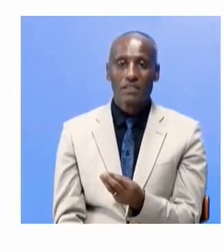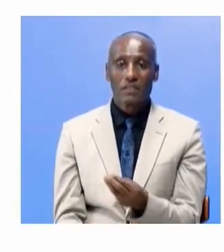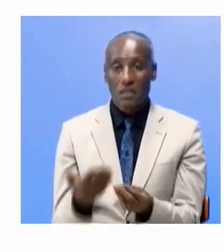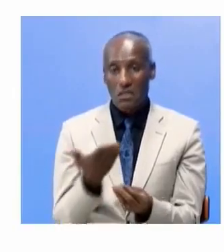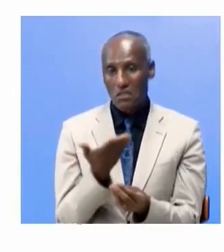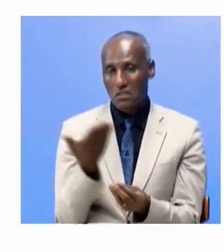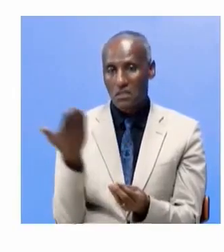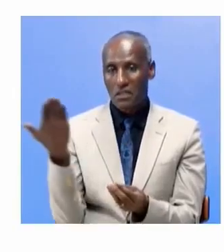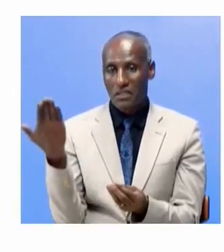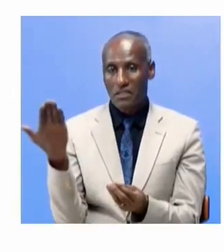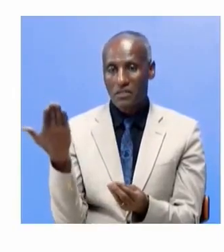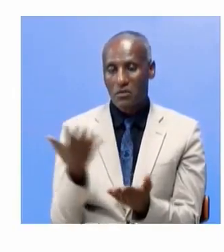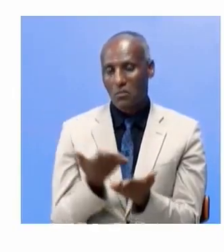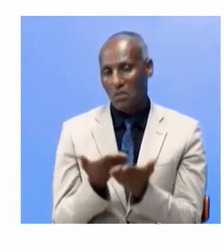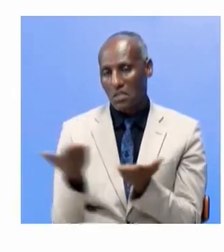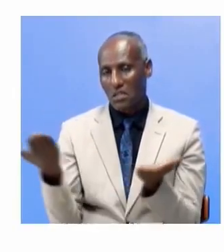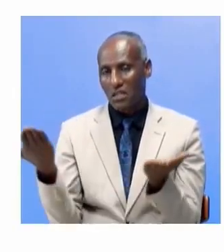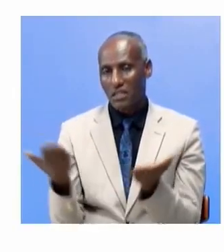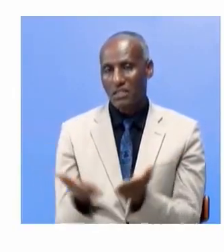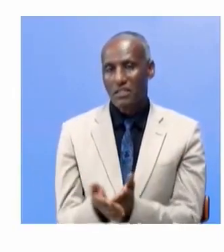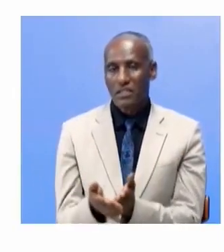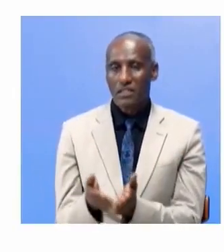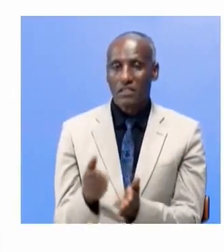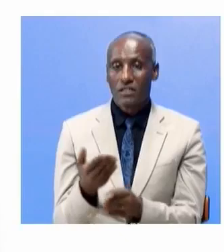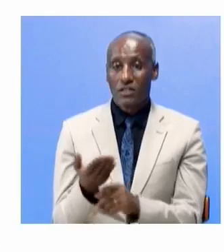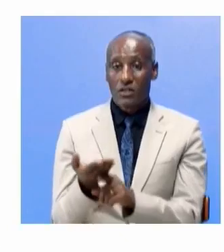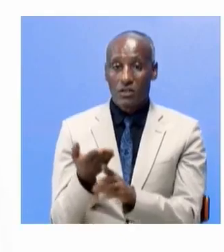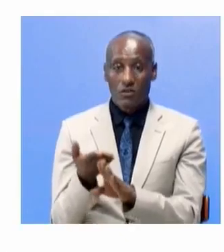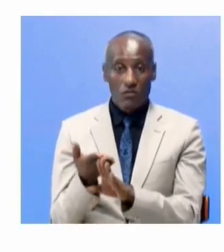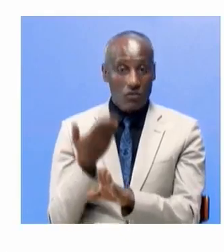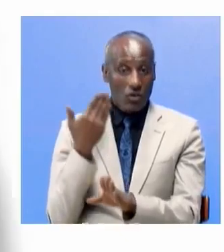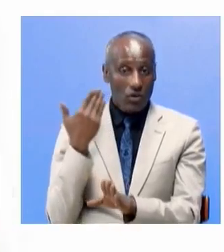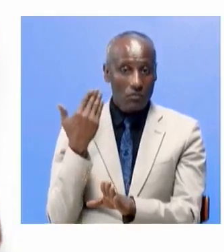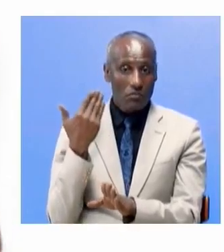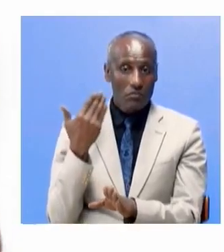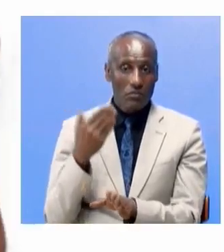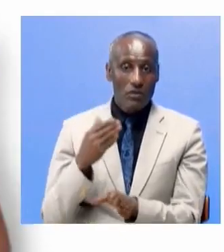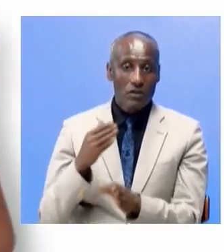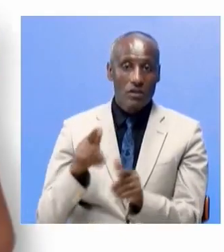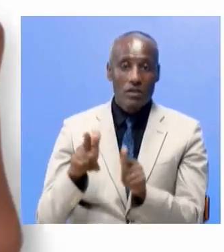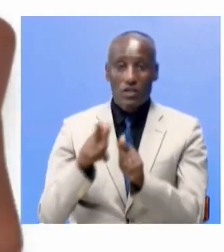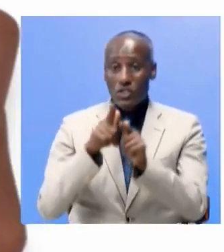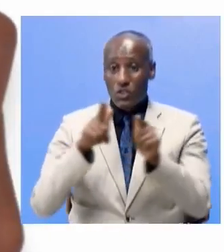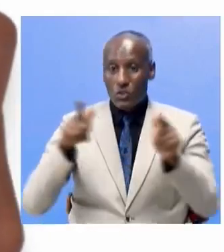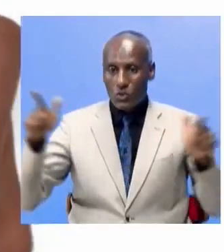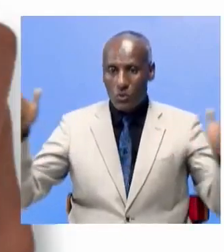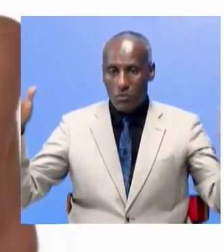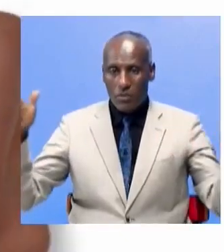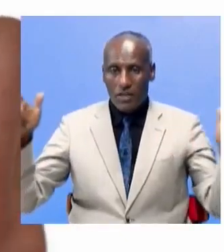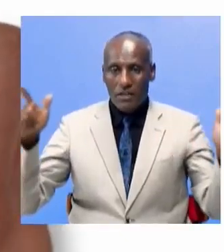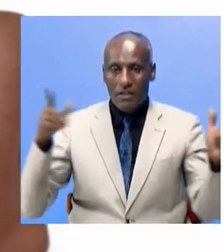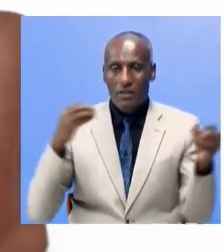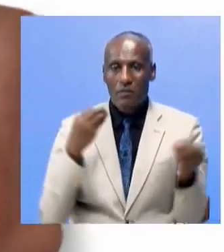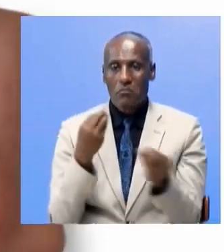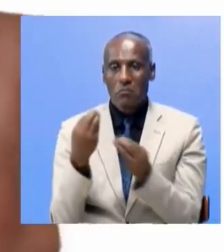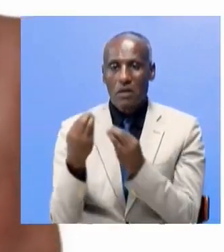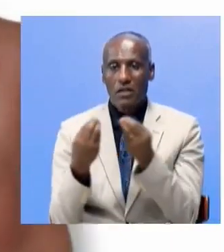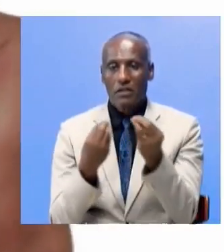things, materials, yeah? From market, from supermarket.